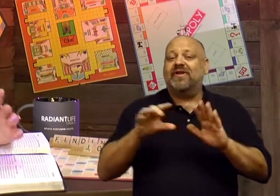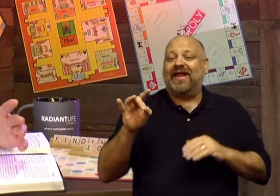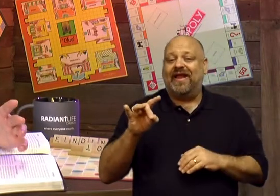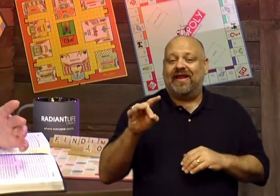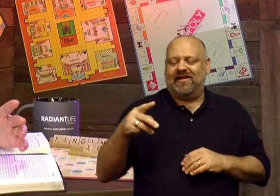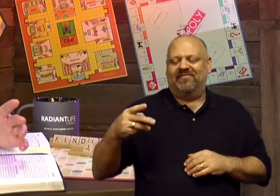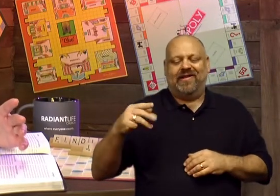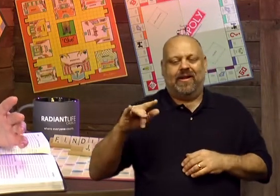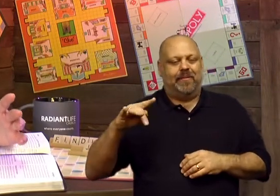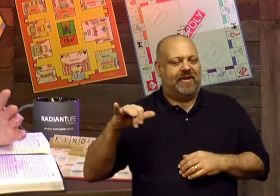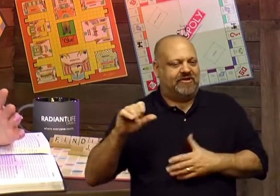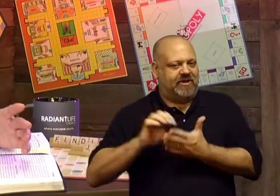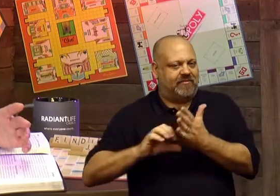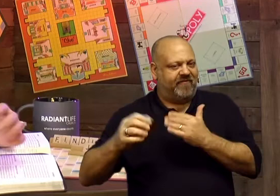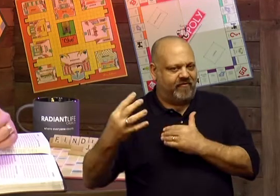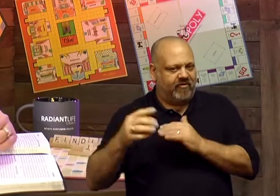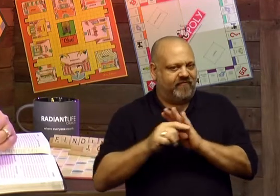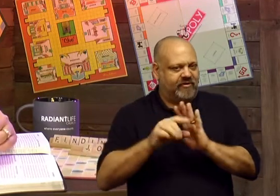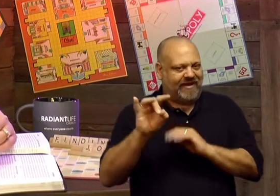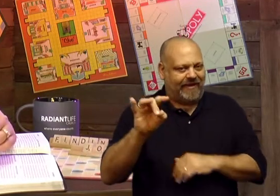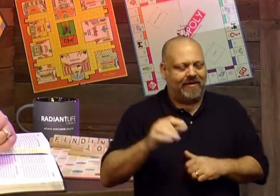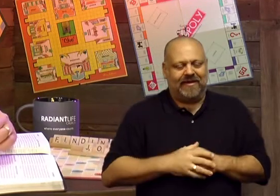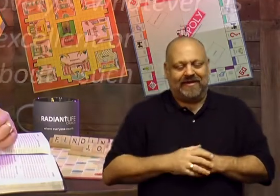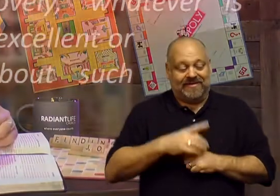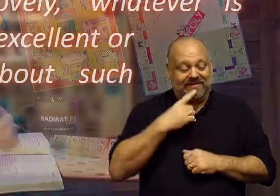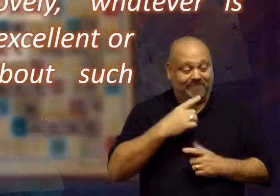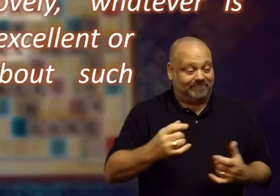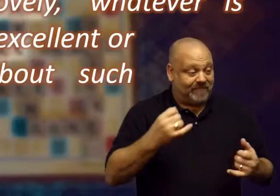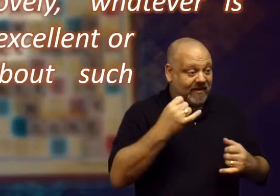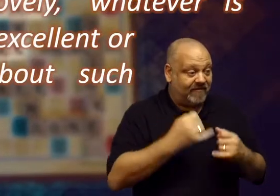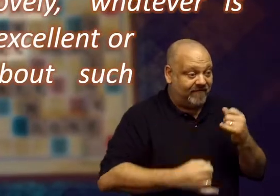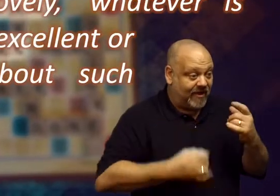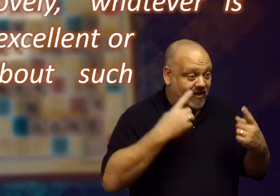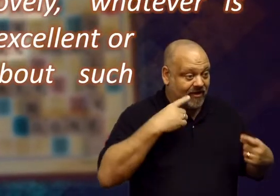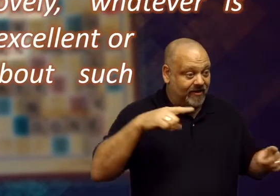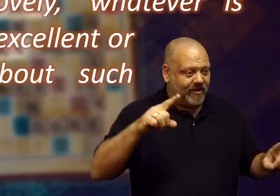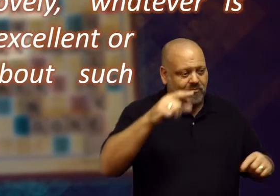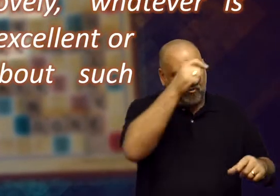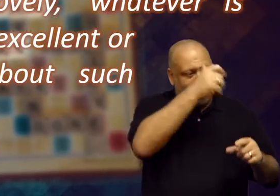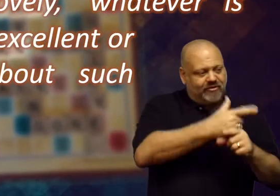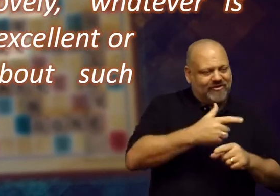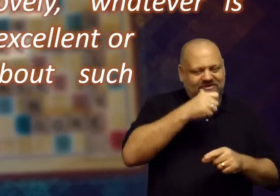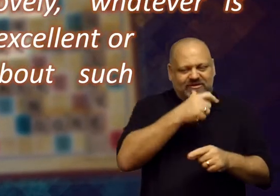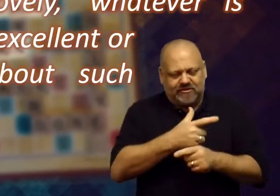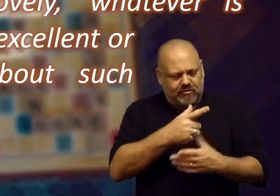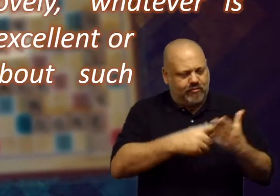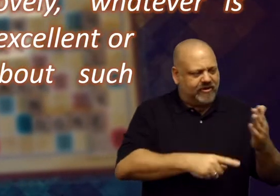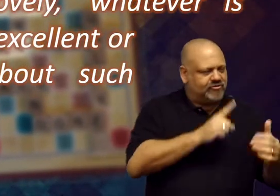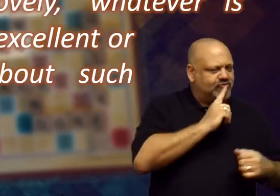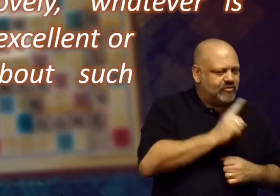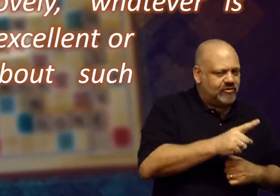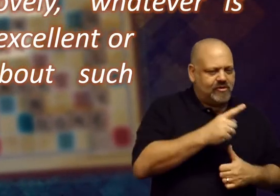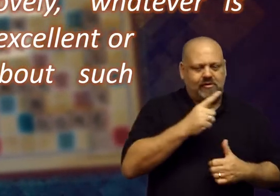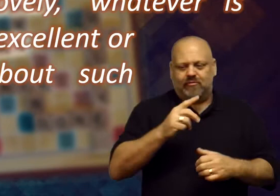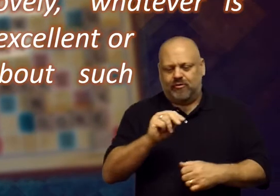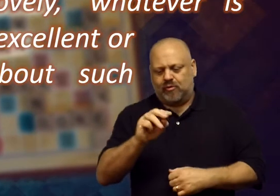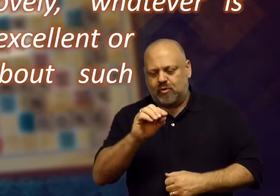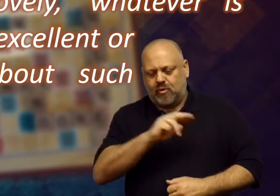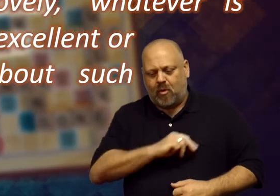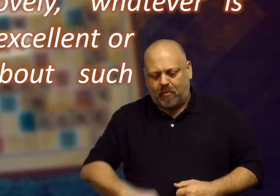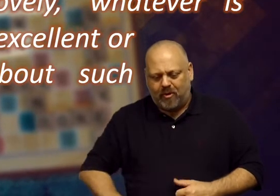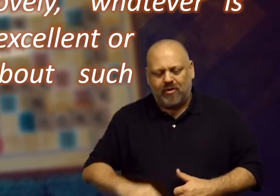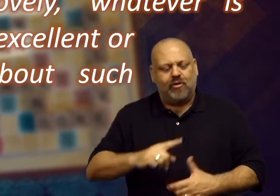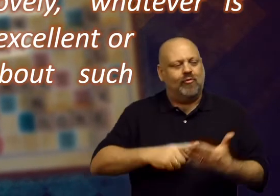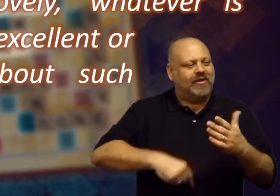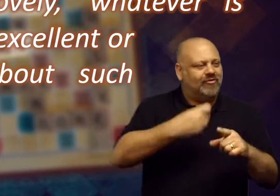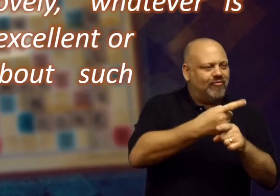In verse 8 of Philippians chapter 4, he says, "Finally, brothers and sisters, whatever is true, whatever is noble, whatever